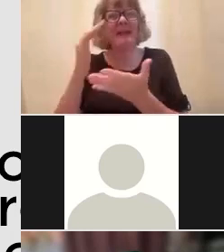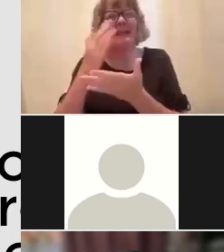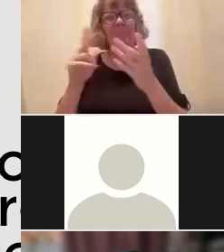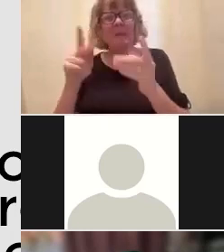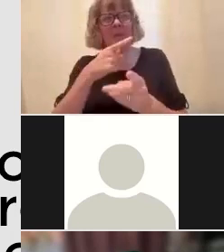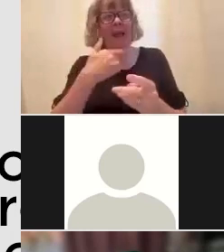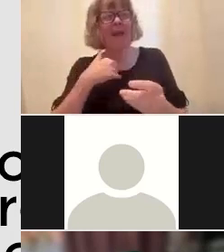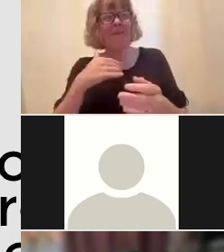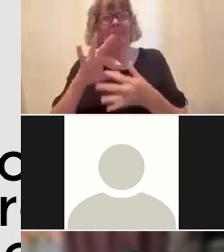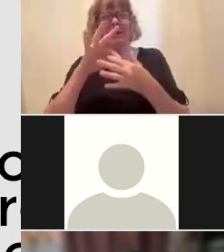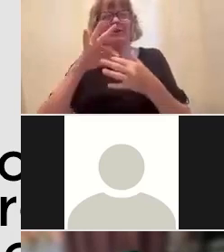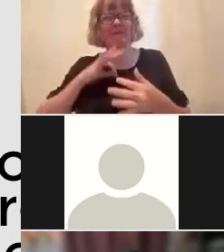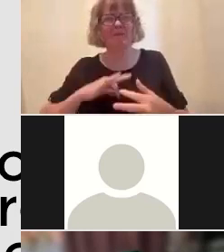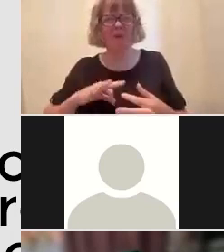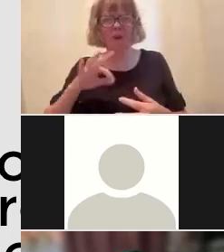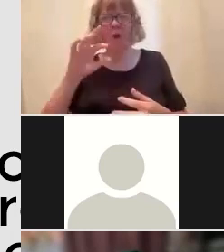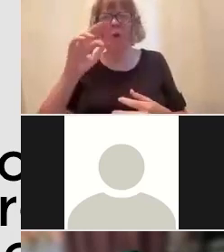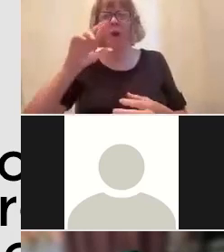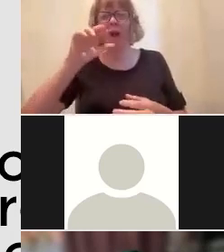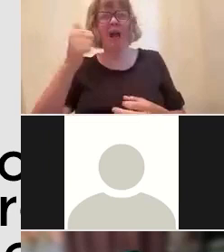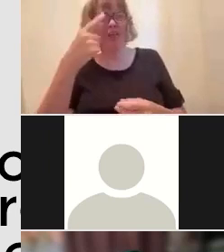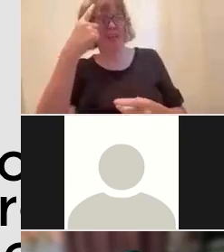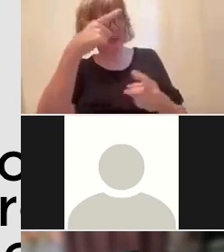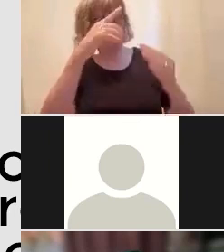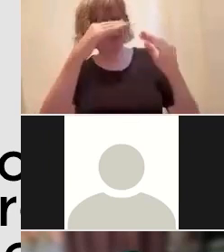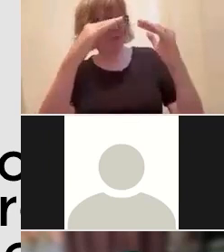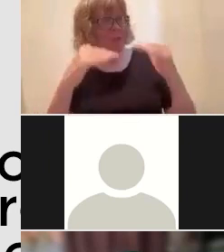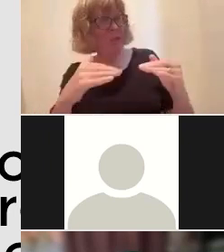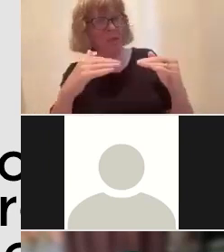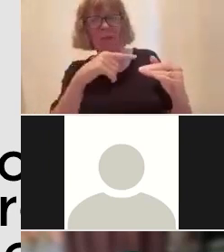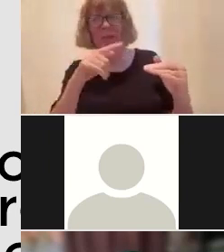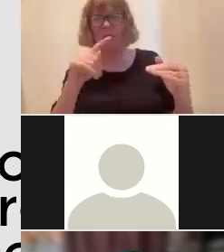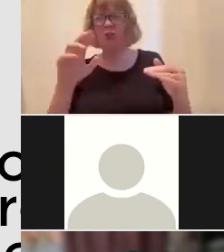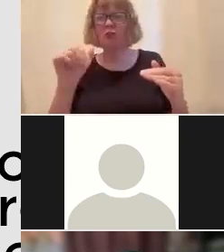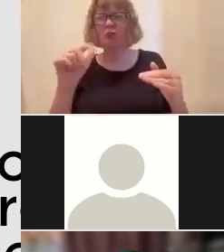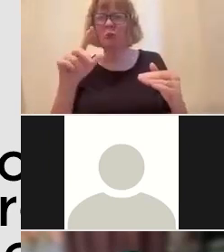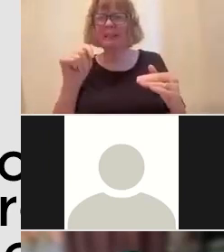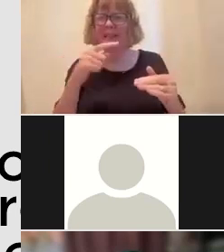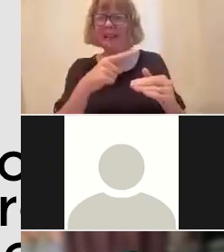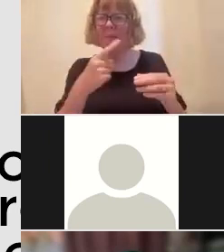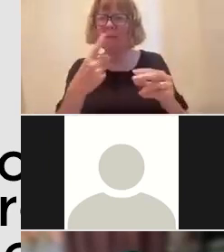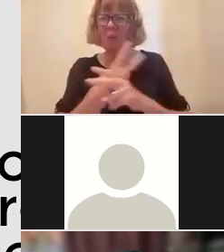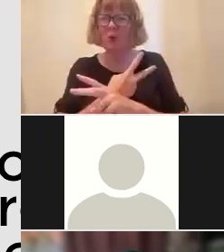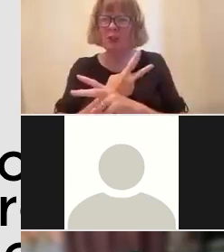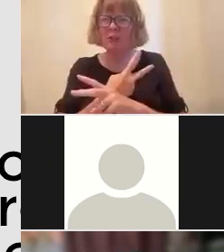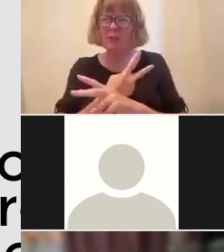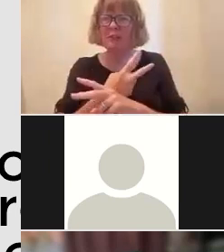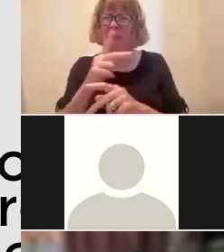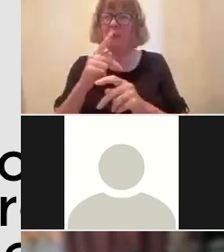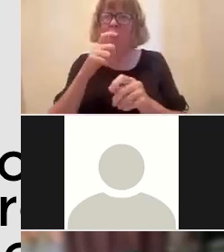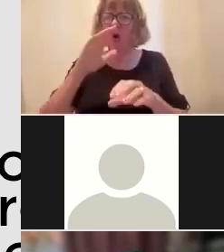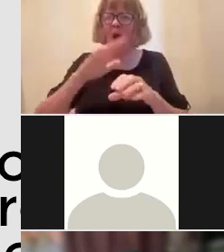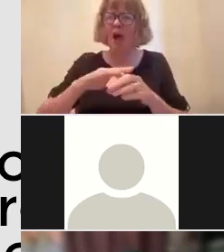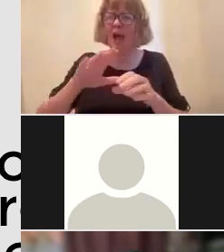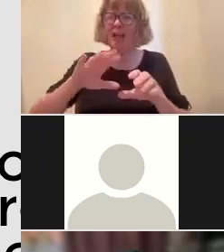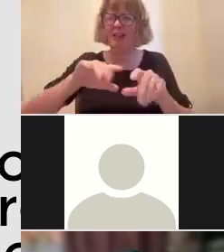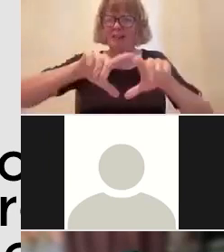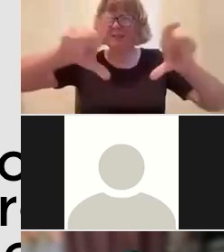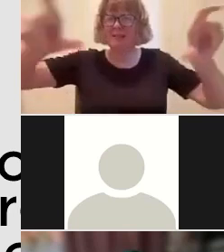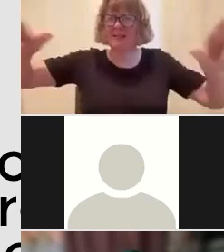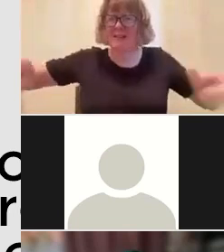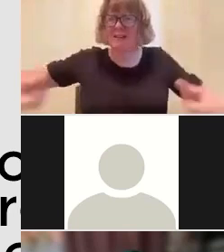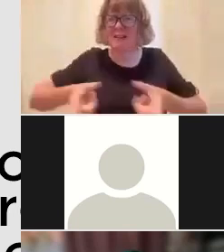and treated badly because they're seen as less valuable. Those who are pushed to the edges of society often miss out on